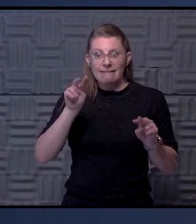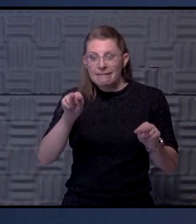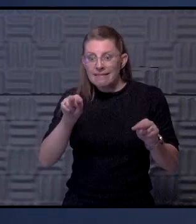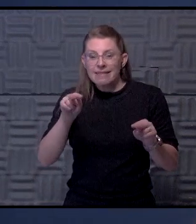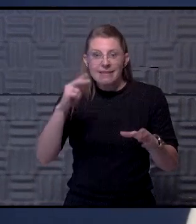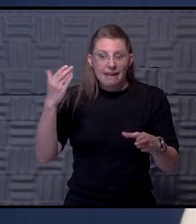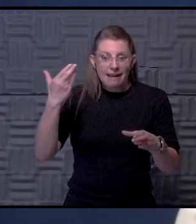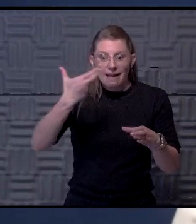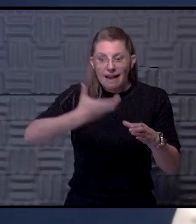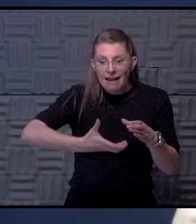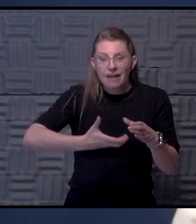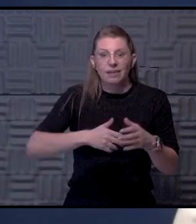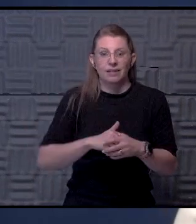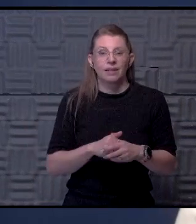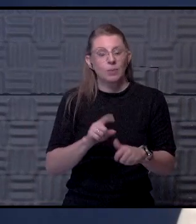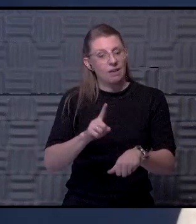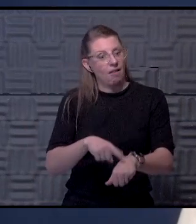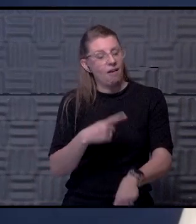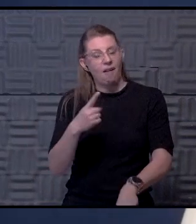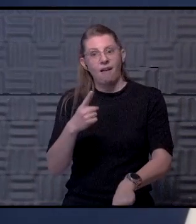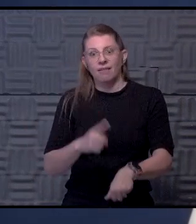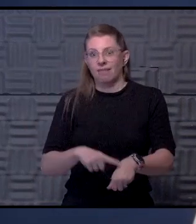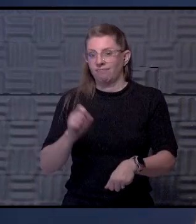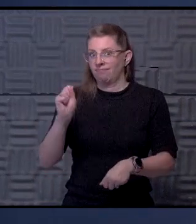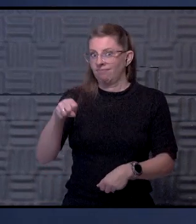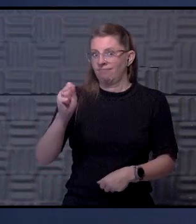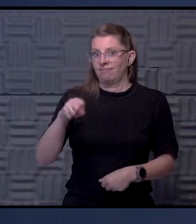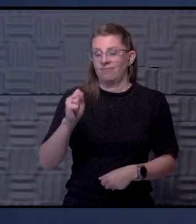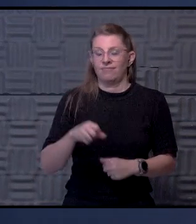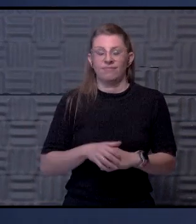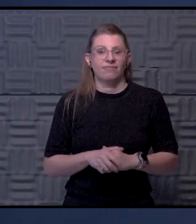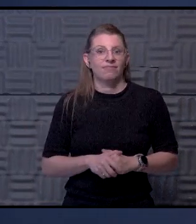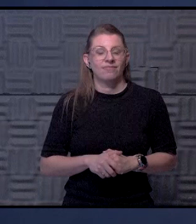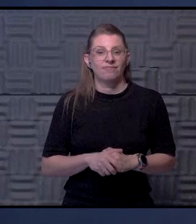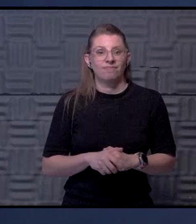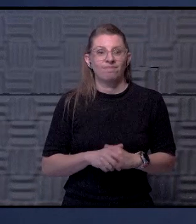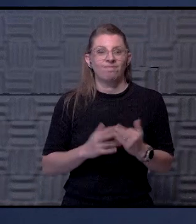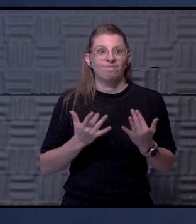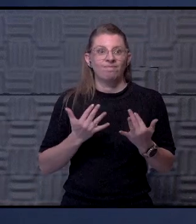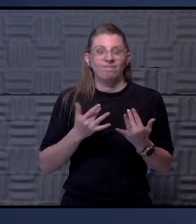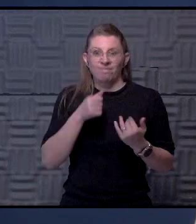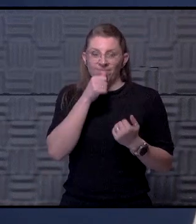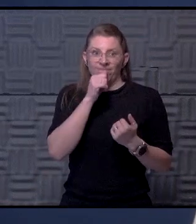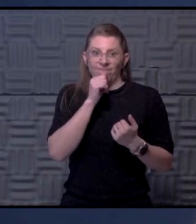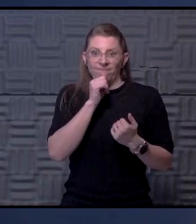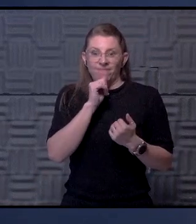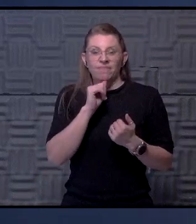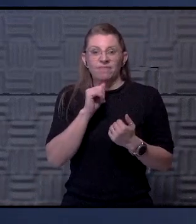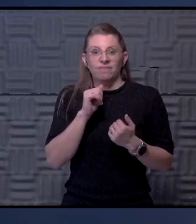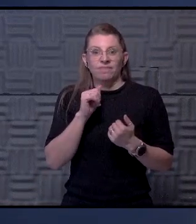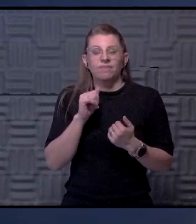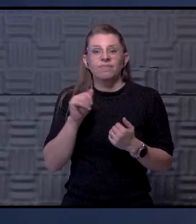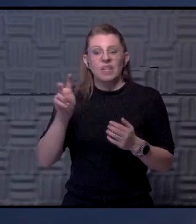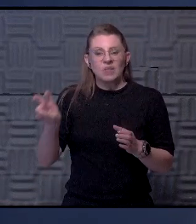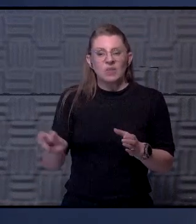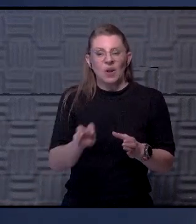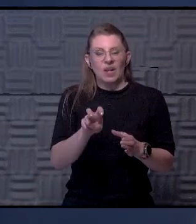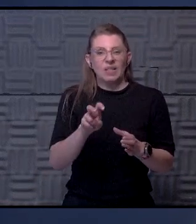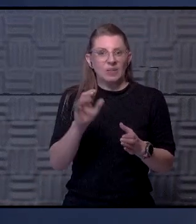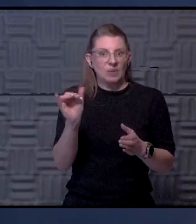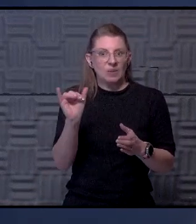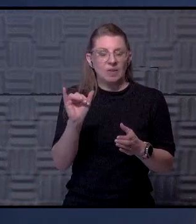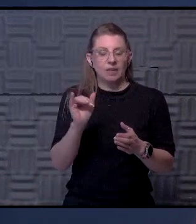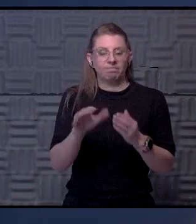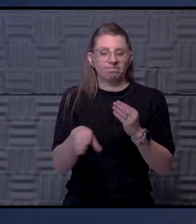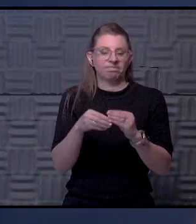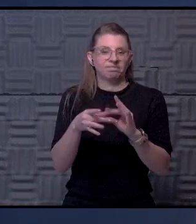it when it's good. It has been a long time, and it's been a journey. One thing I want to add on in terms